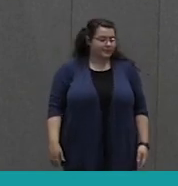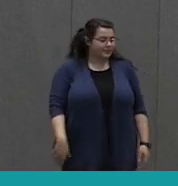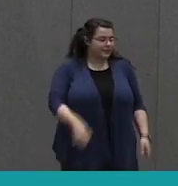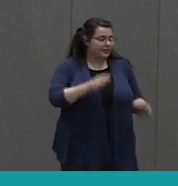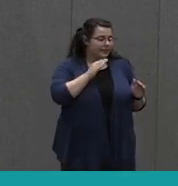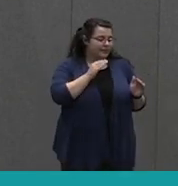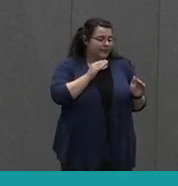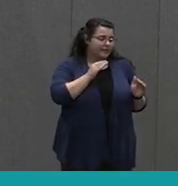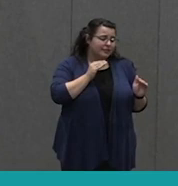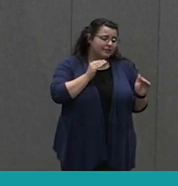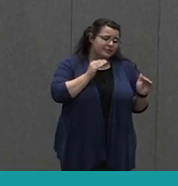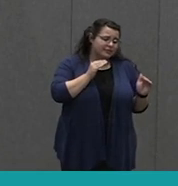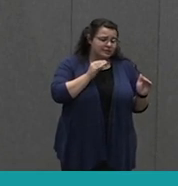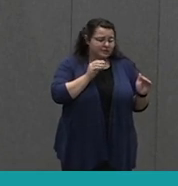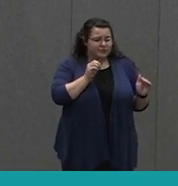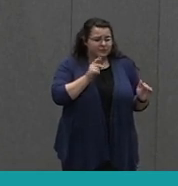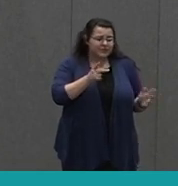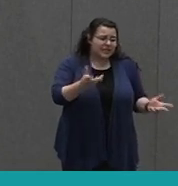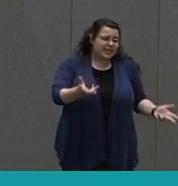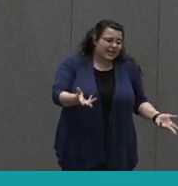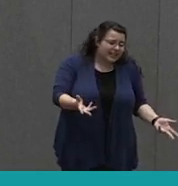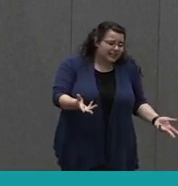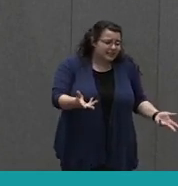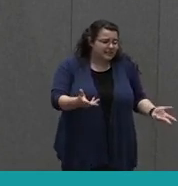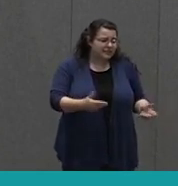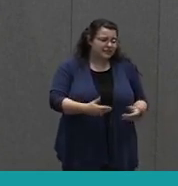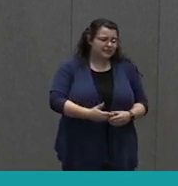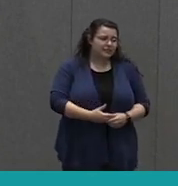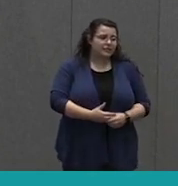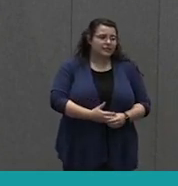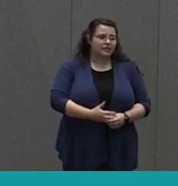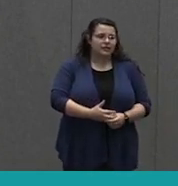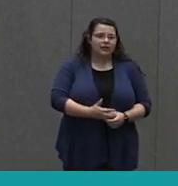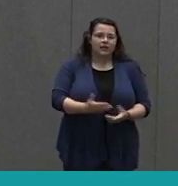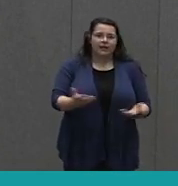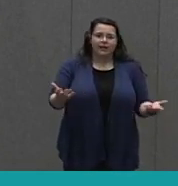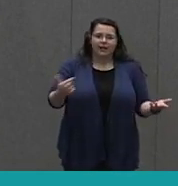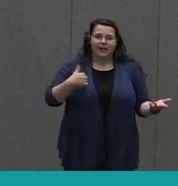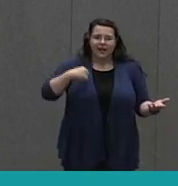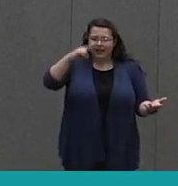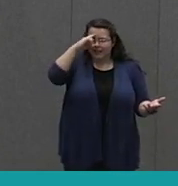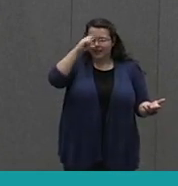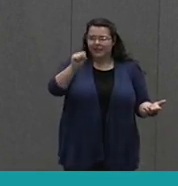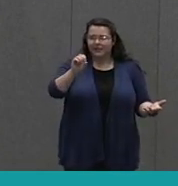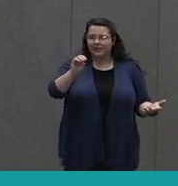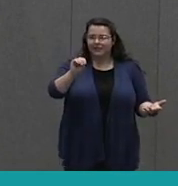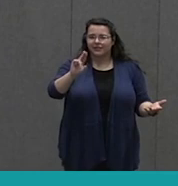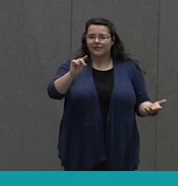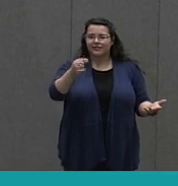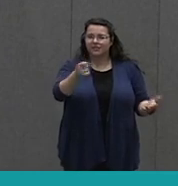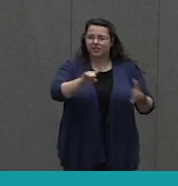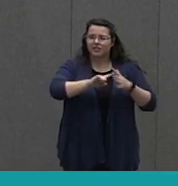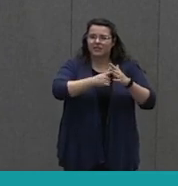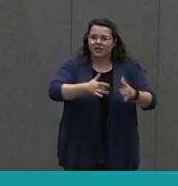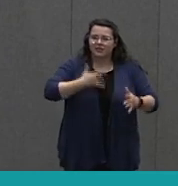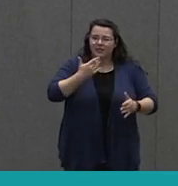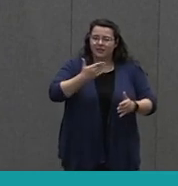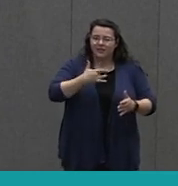she has some little tears in her eyes, too. Well, why don't we go and play in your treehouse,